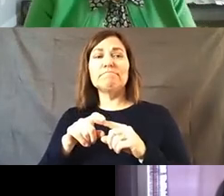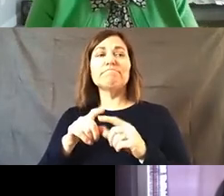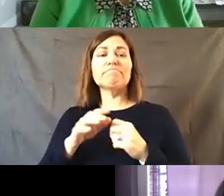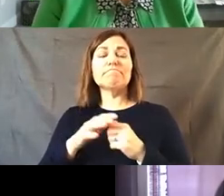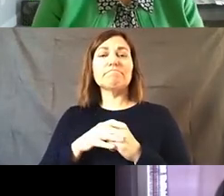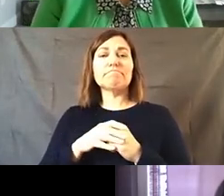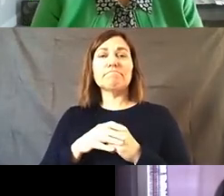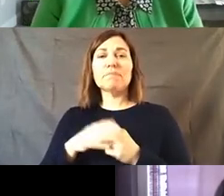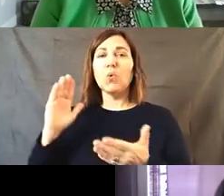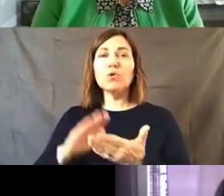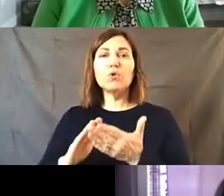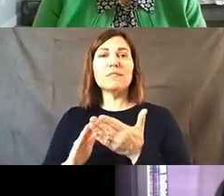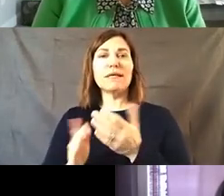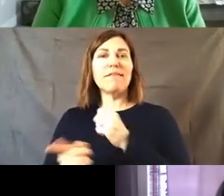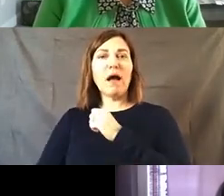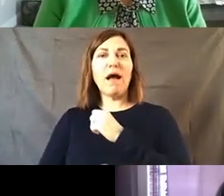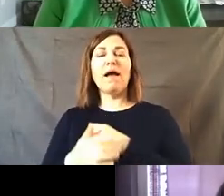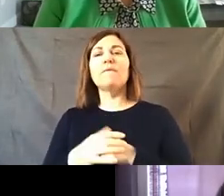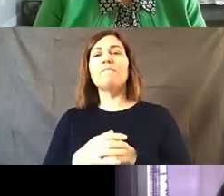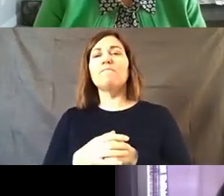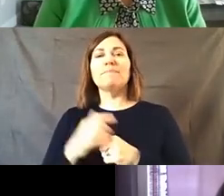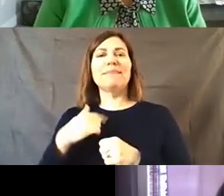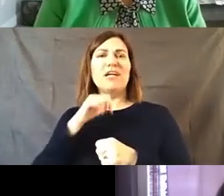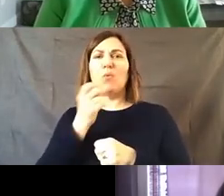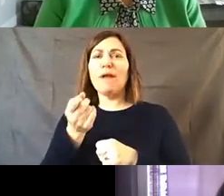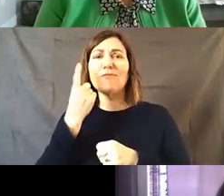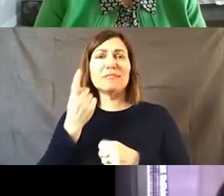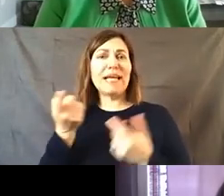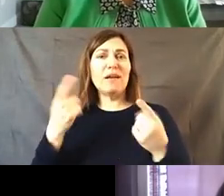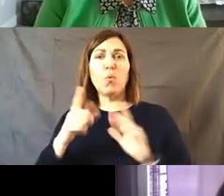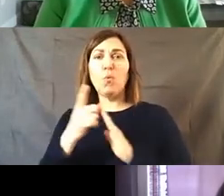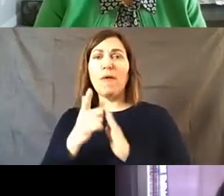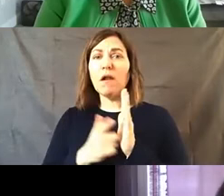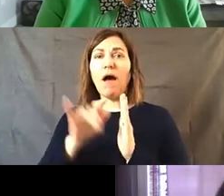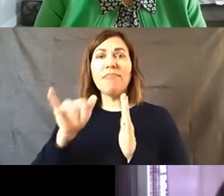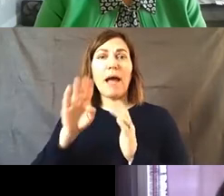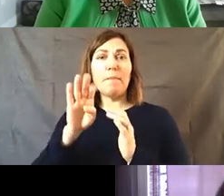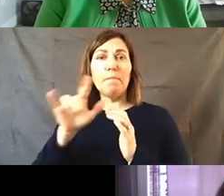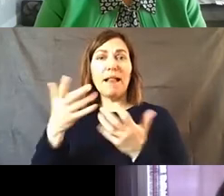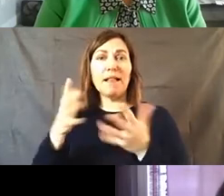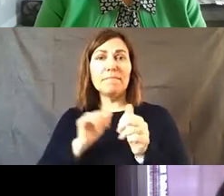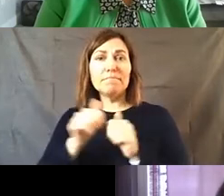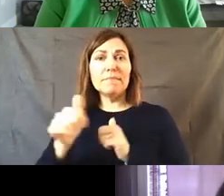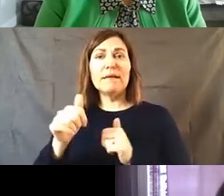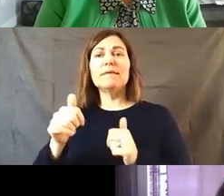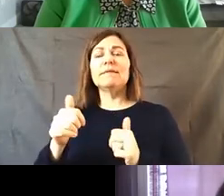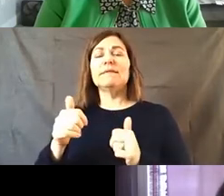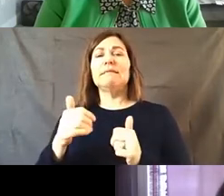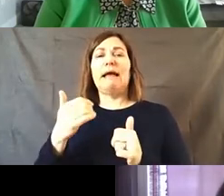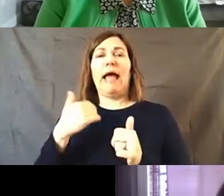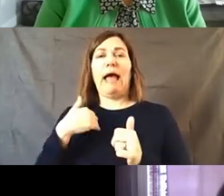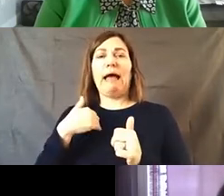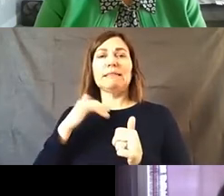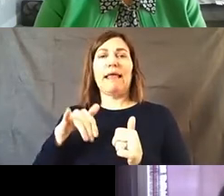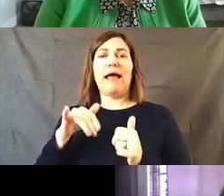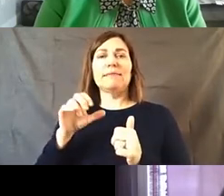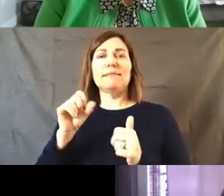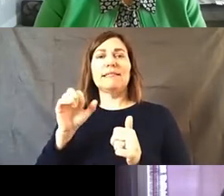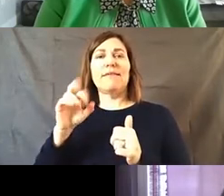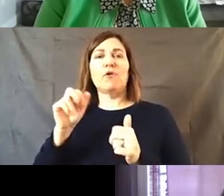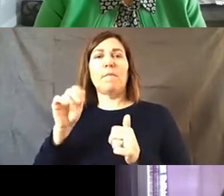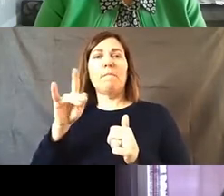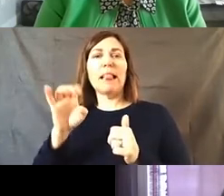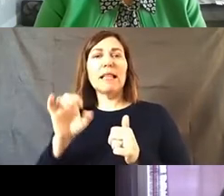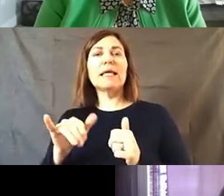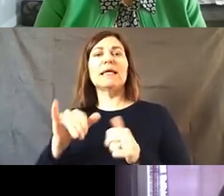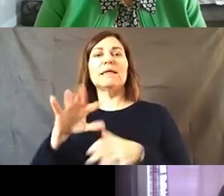I don't understand when the law, the bill that you passed has severability in it. And when the state Supreme Court